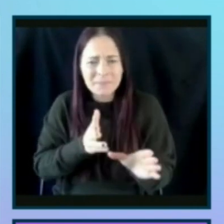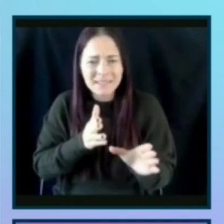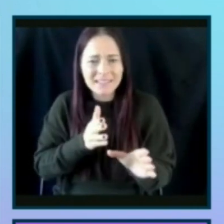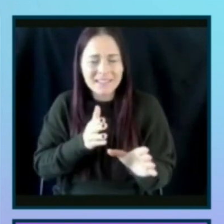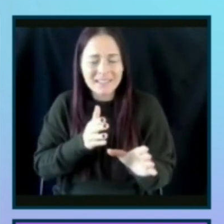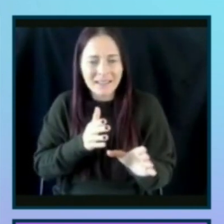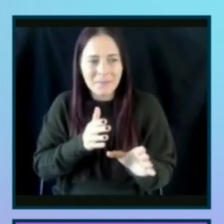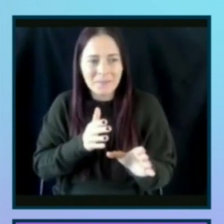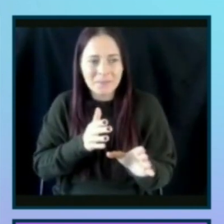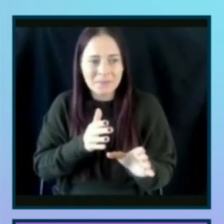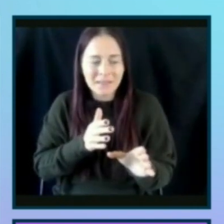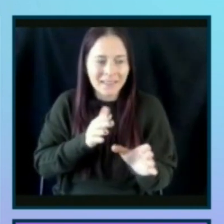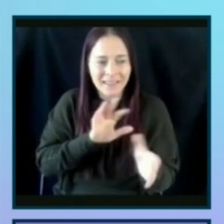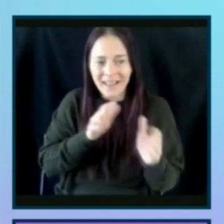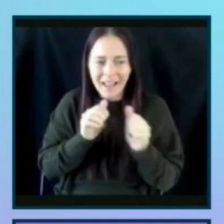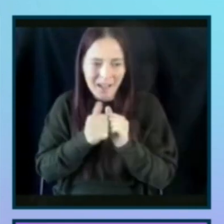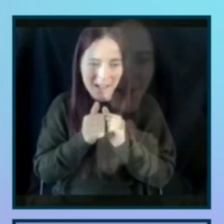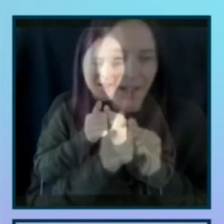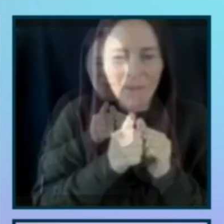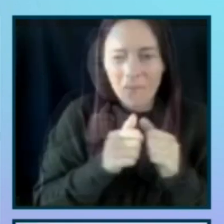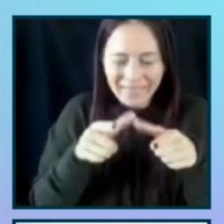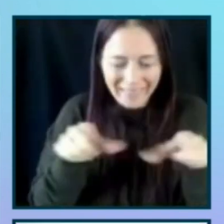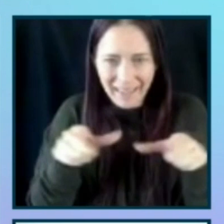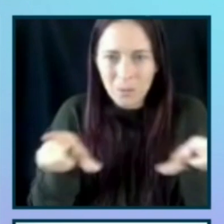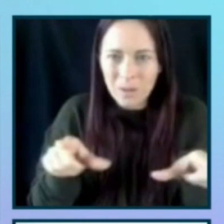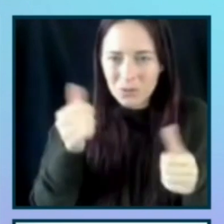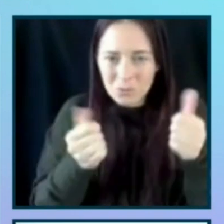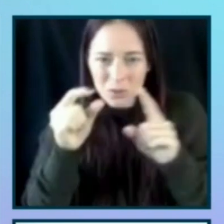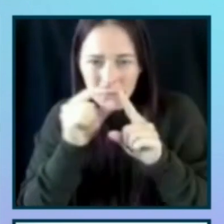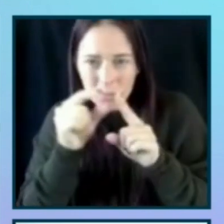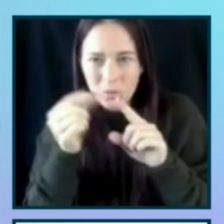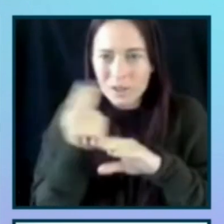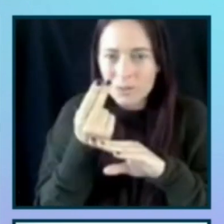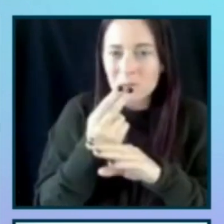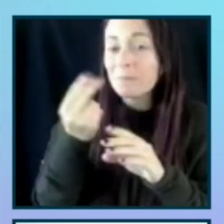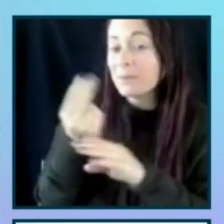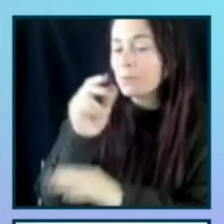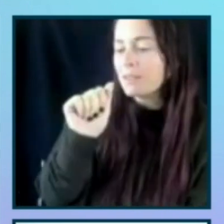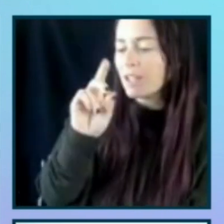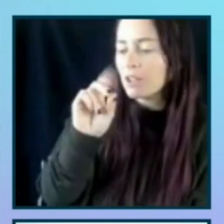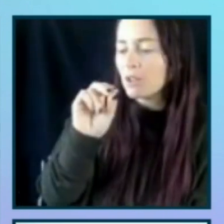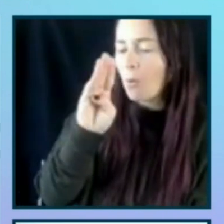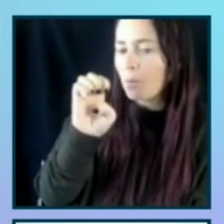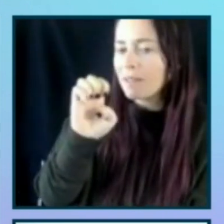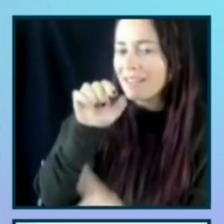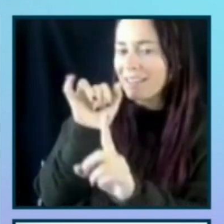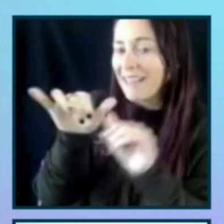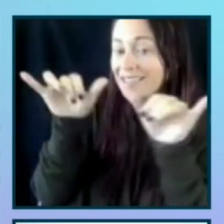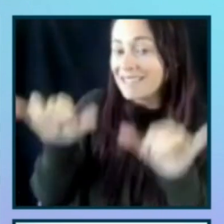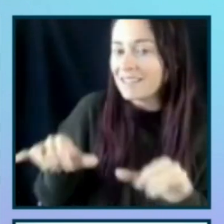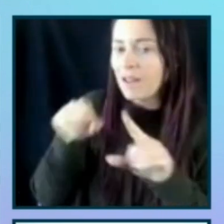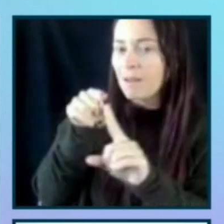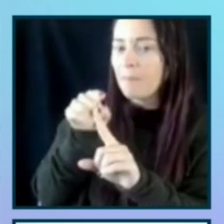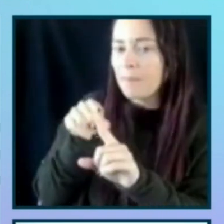reader technicality of the language used, especially when we used the Adobe XD prototype, because it sounded so similar to a real